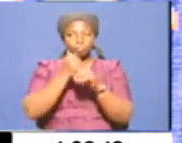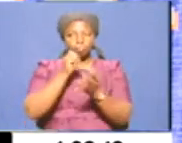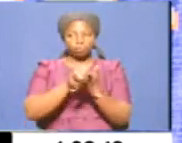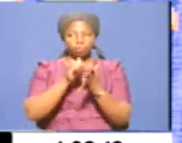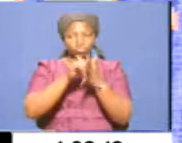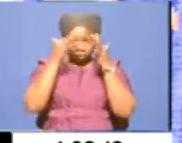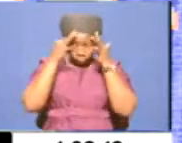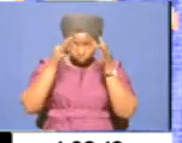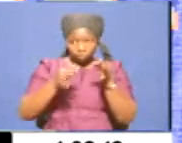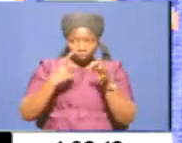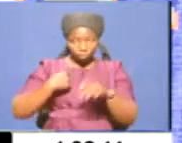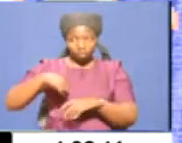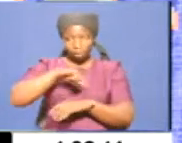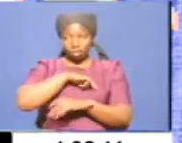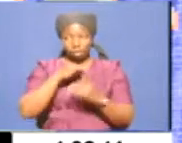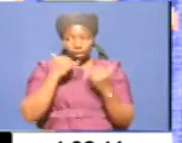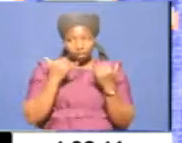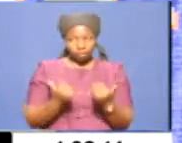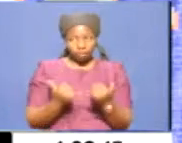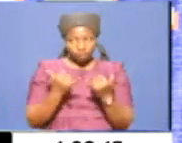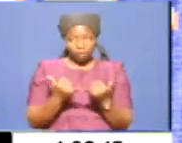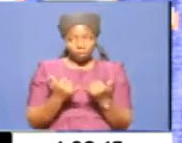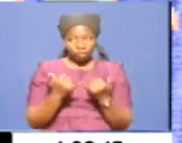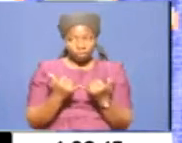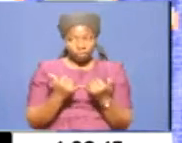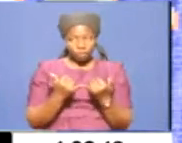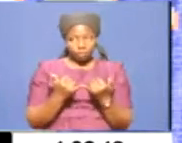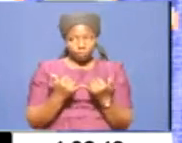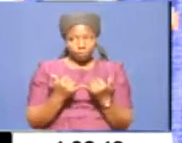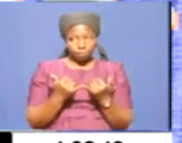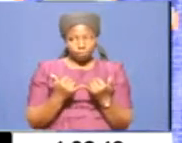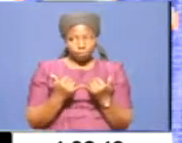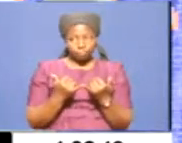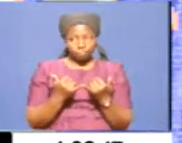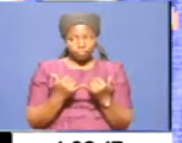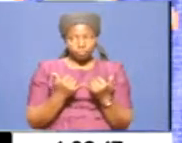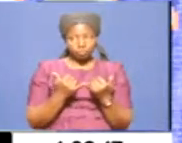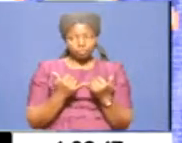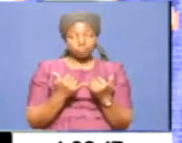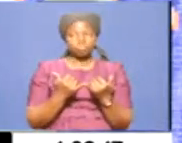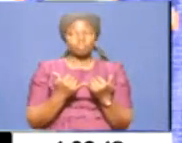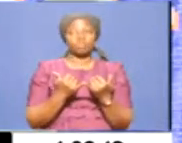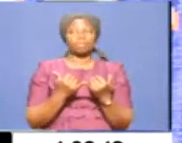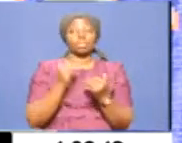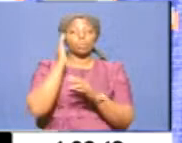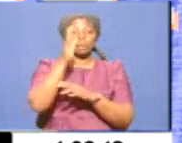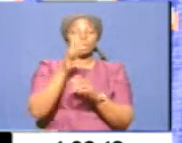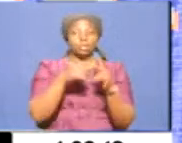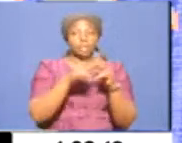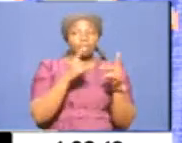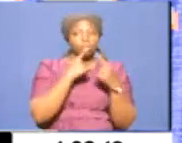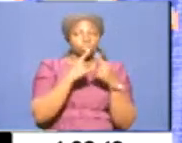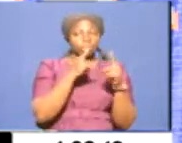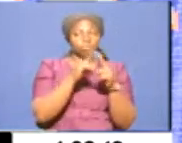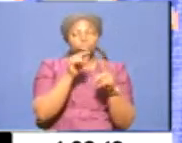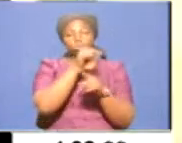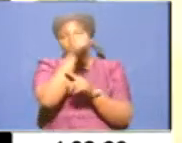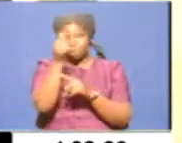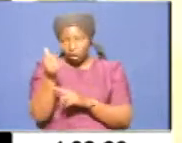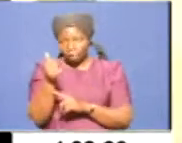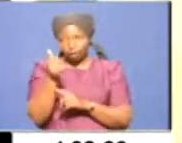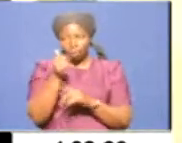we are now empowered by that organ of the party to start talking to other like-minded